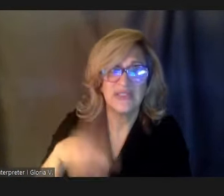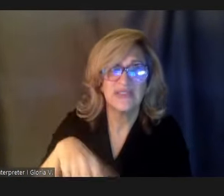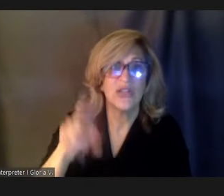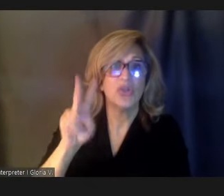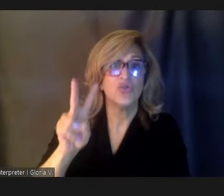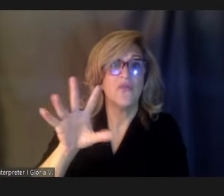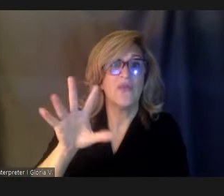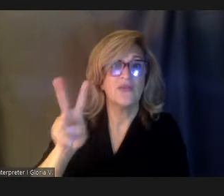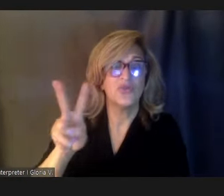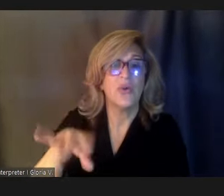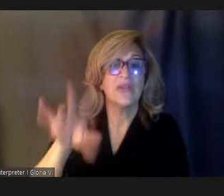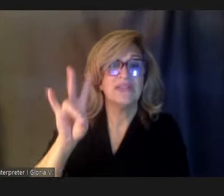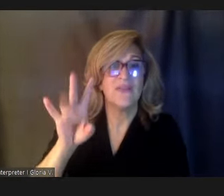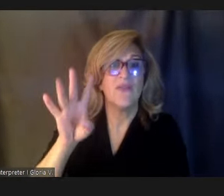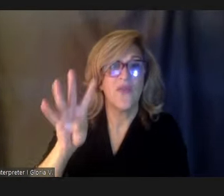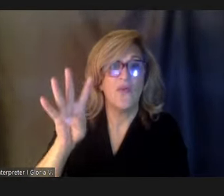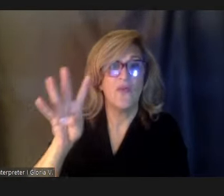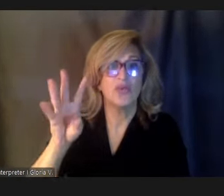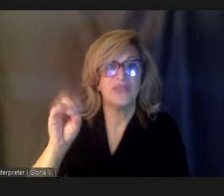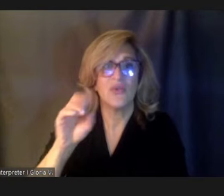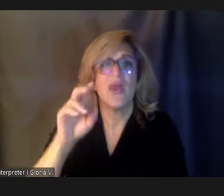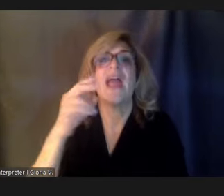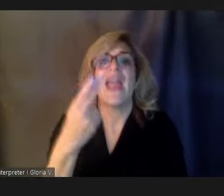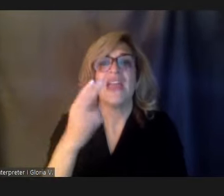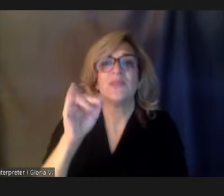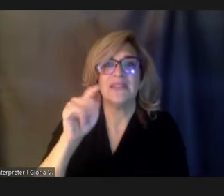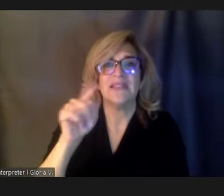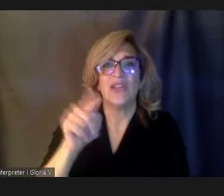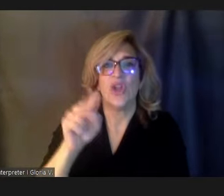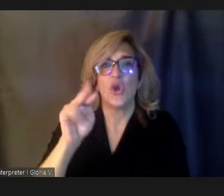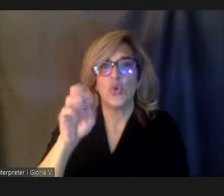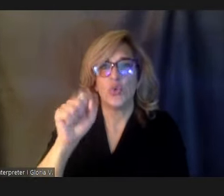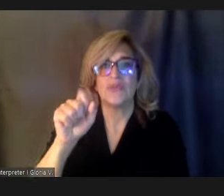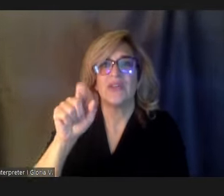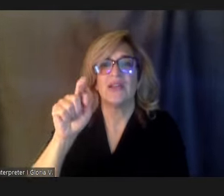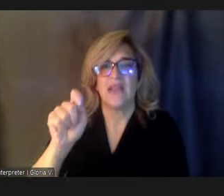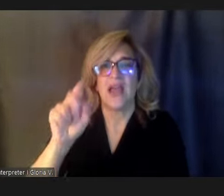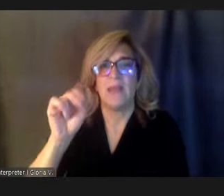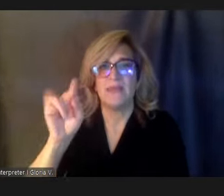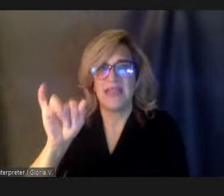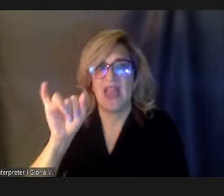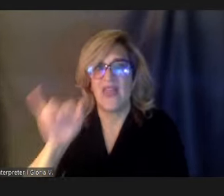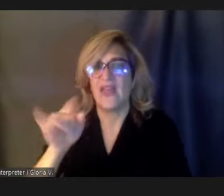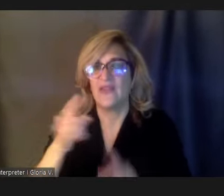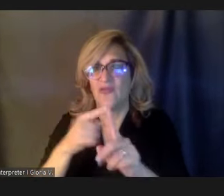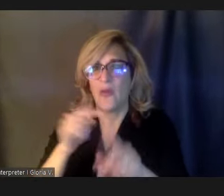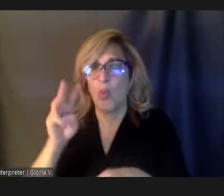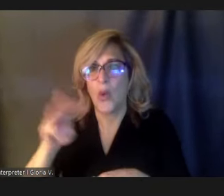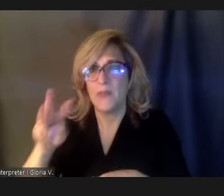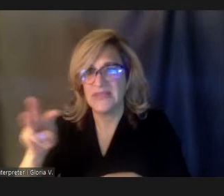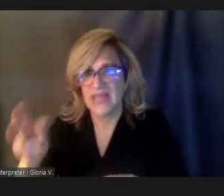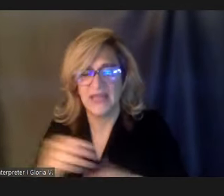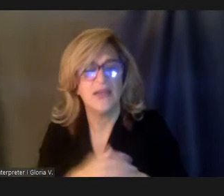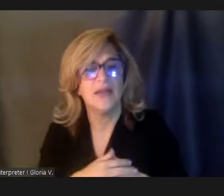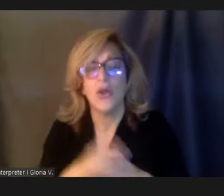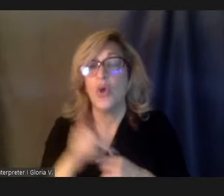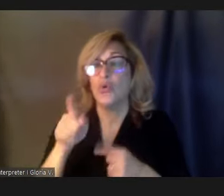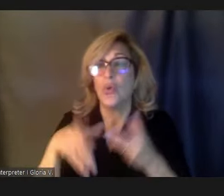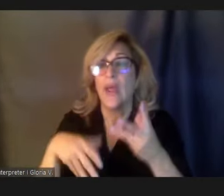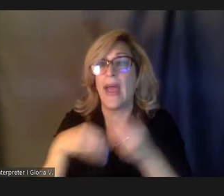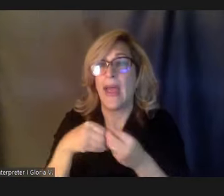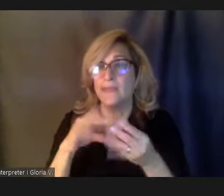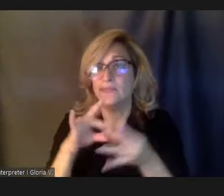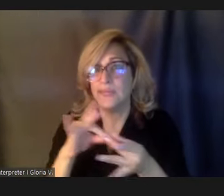646-252-6777. As a final reminder, in addition to the virtual public webinars, there are several other ways you can provide comments, ask questions, or